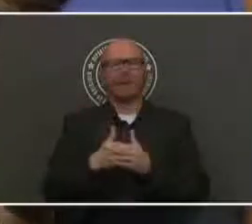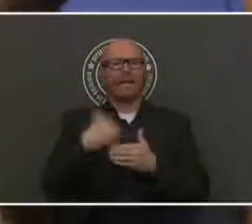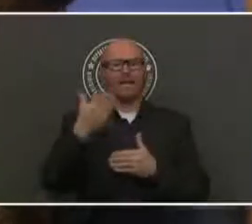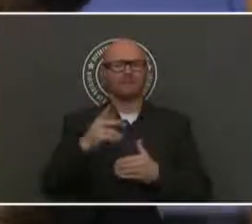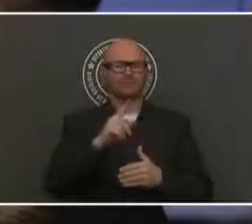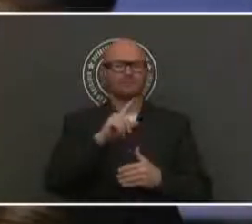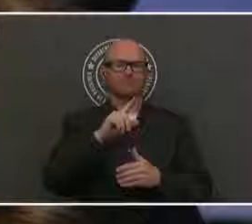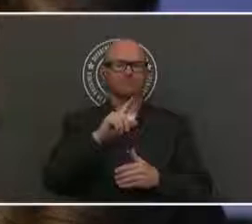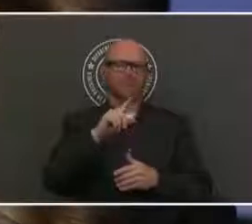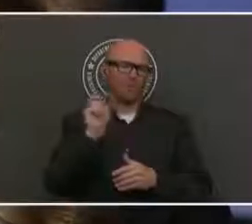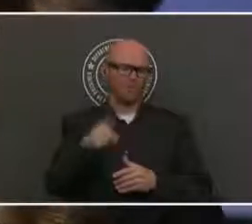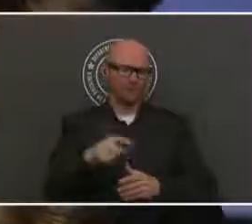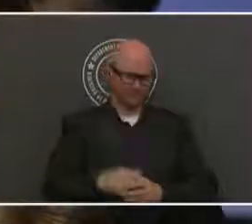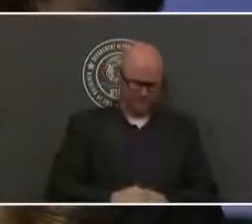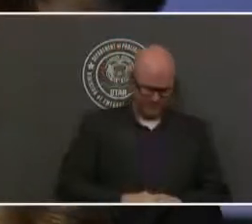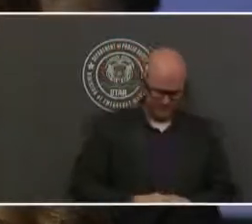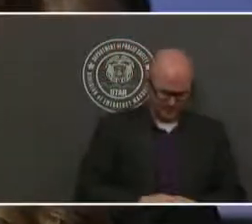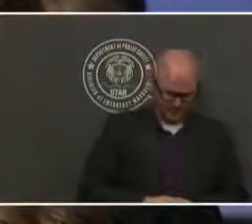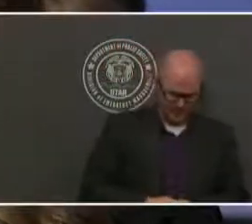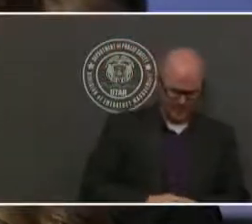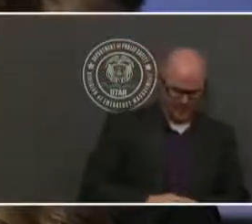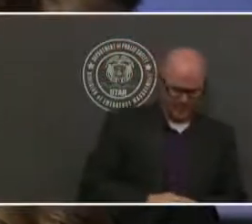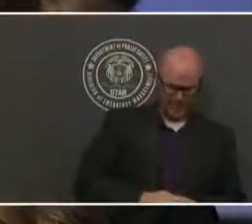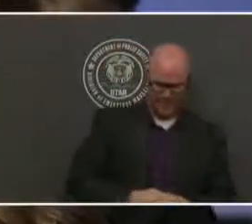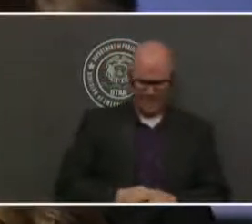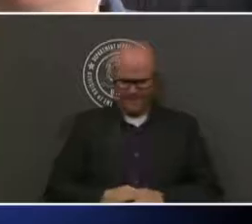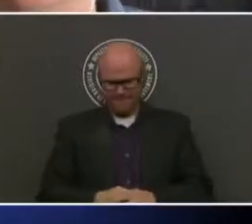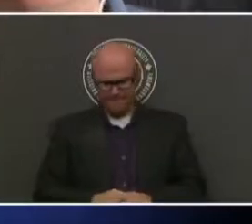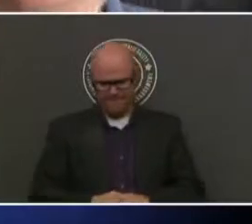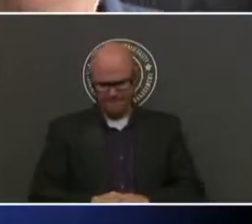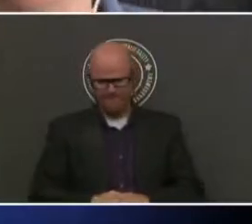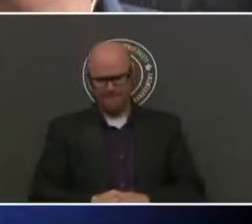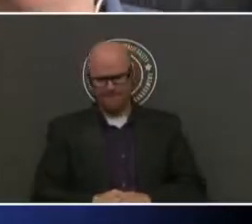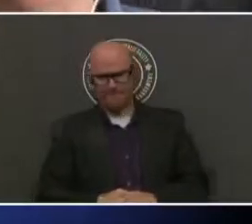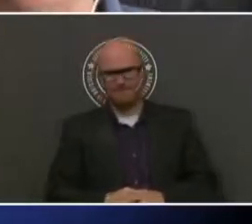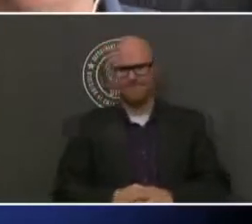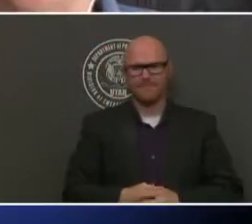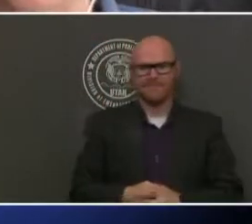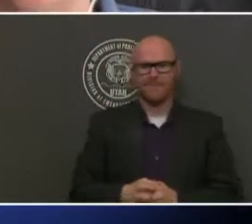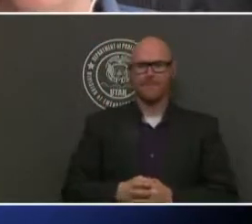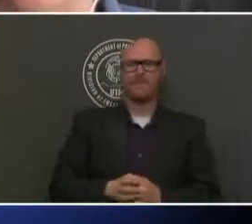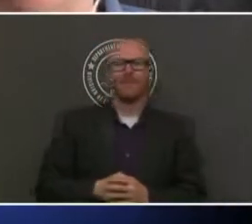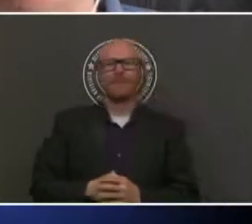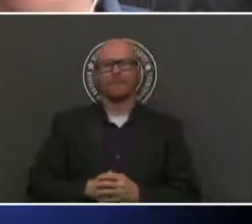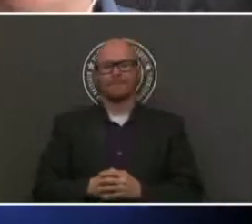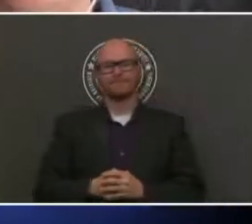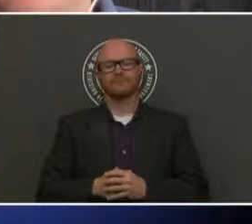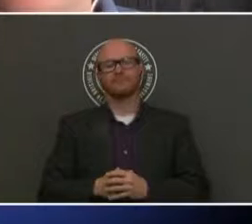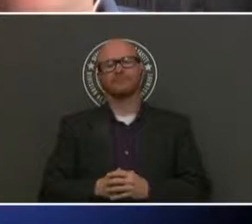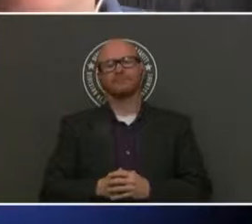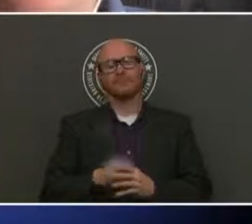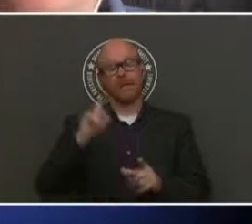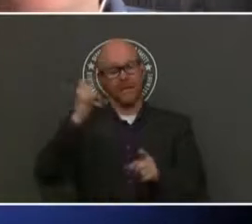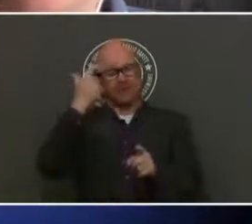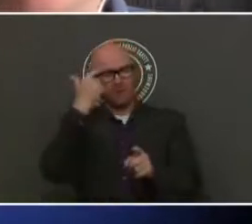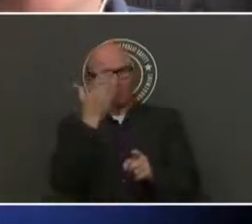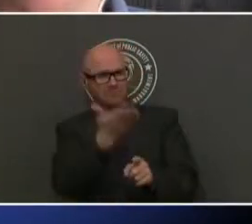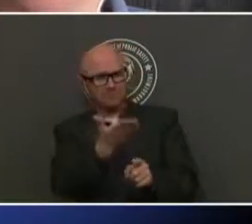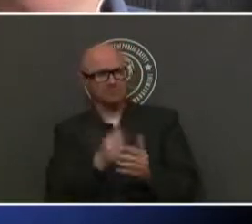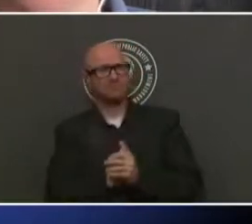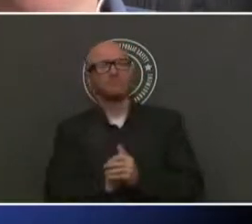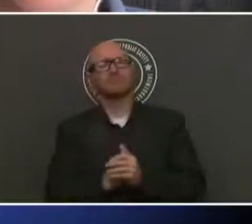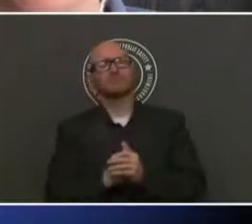Rogers with Salt Lake Tribune. Go ahead with your question. Hi, Governor. I was just wondering if, in light of